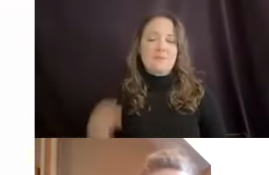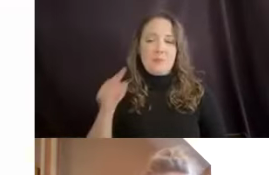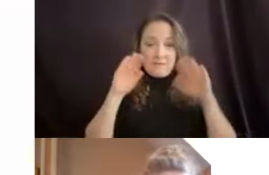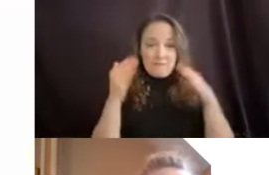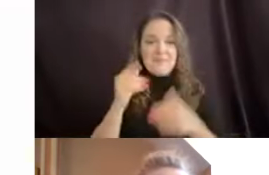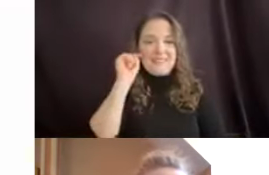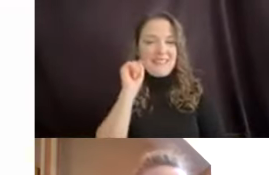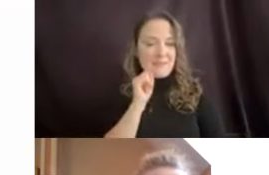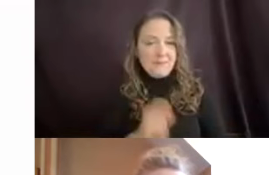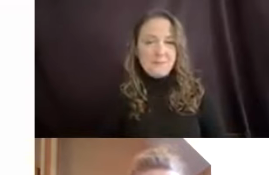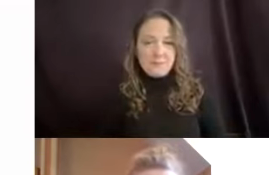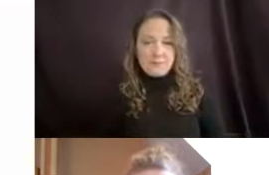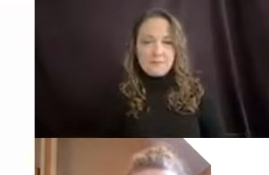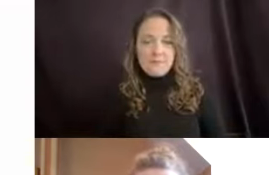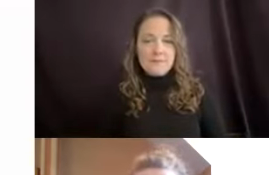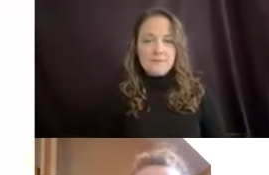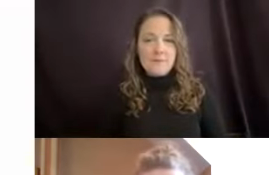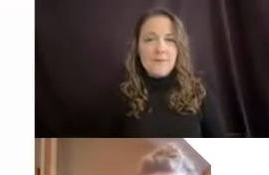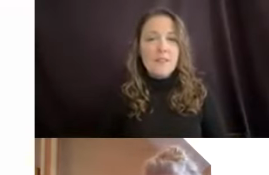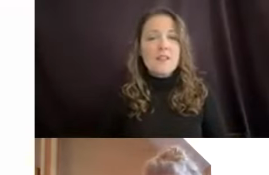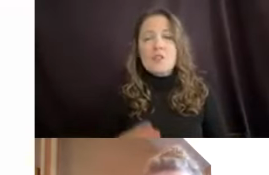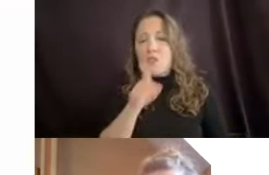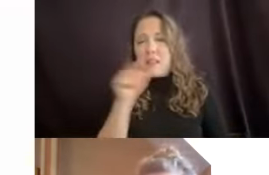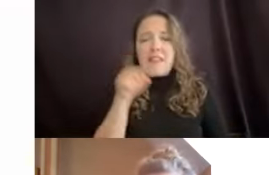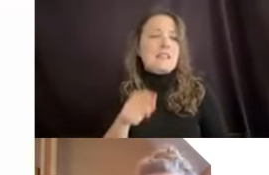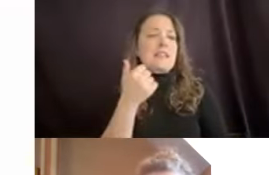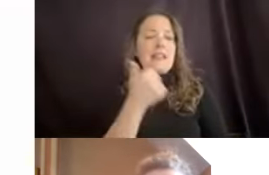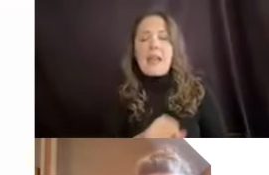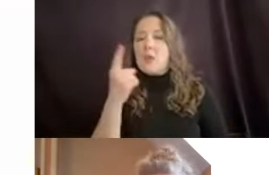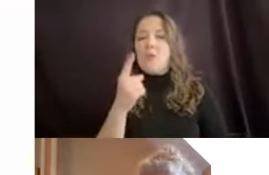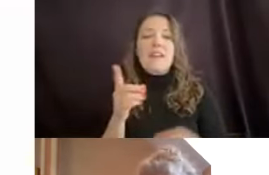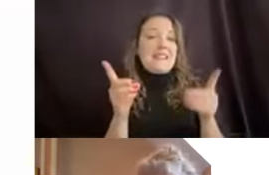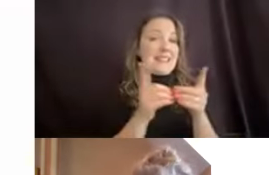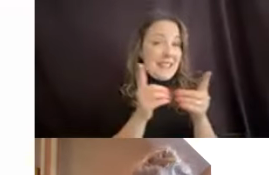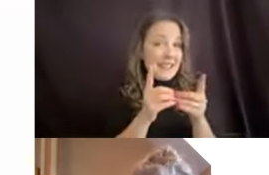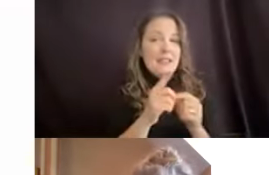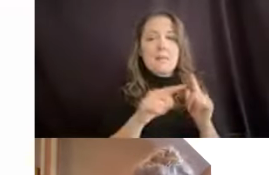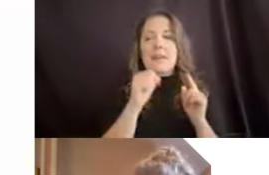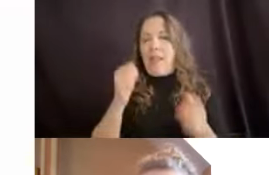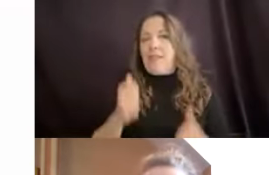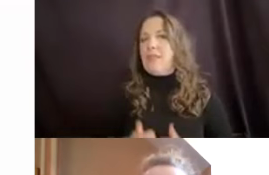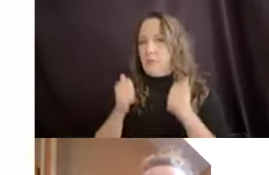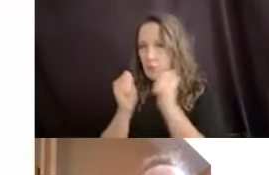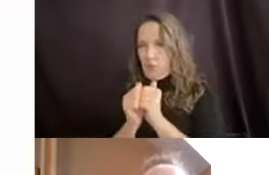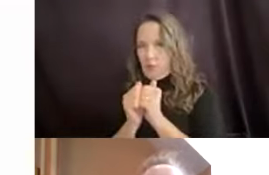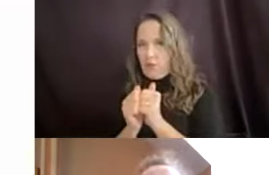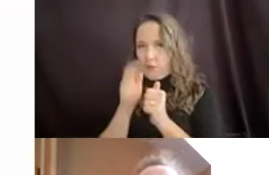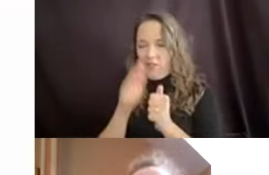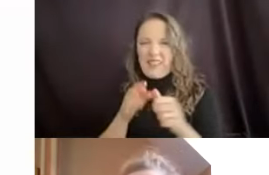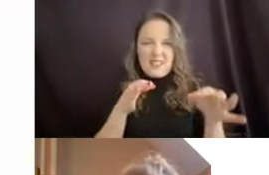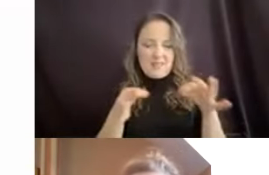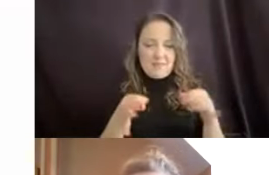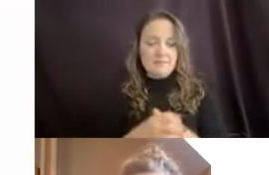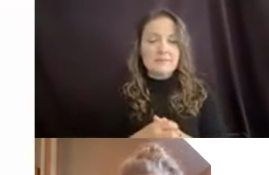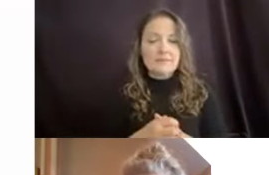Anybody in a dating but not cohabitating, not living together relationship can experience dating violence. but we